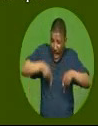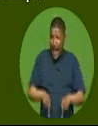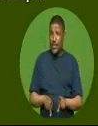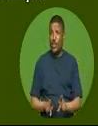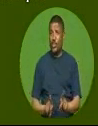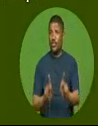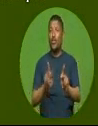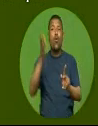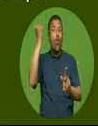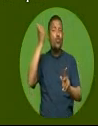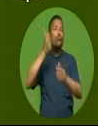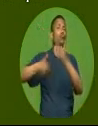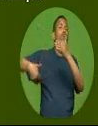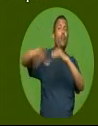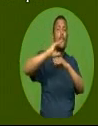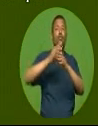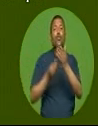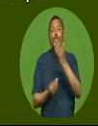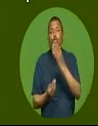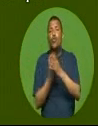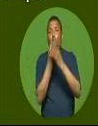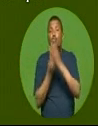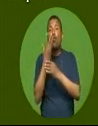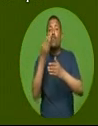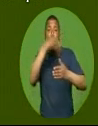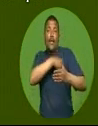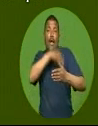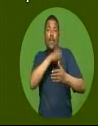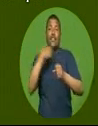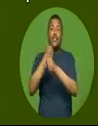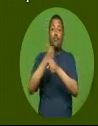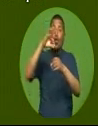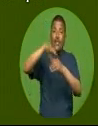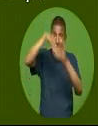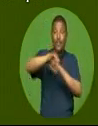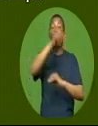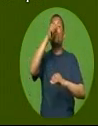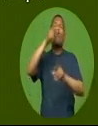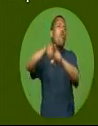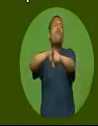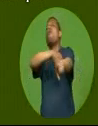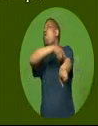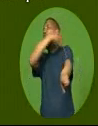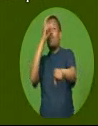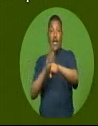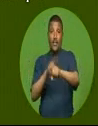agriculture was a dominant source of income and employment in Ethiopia for a long